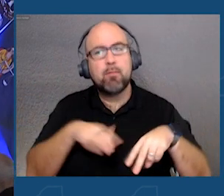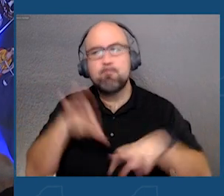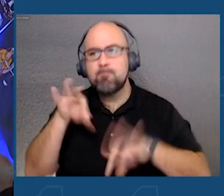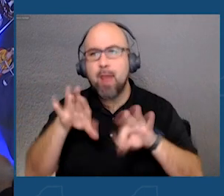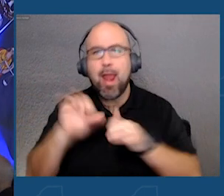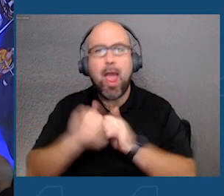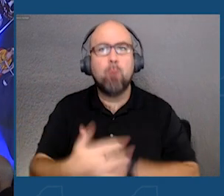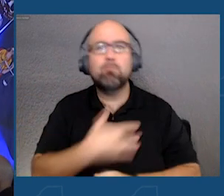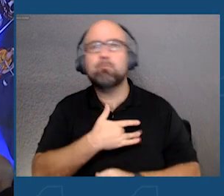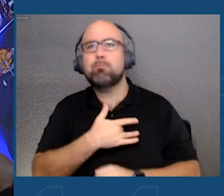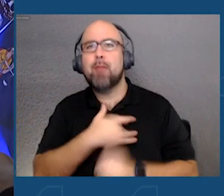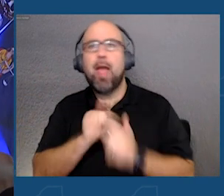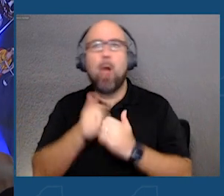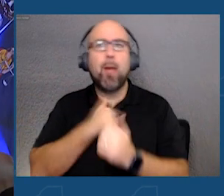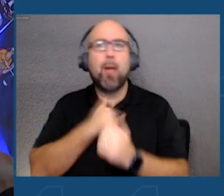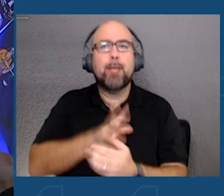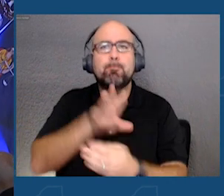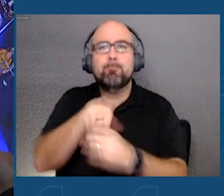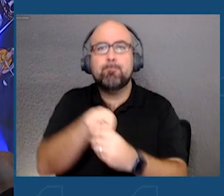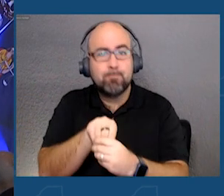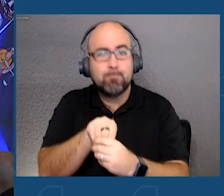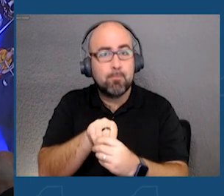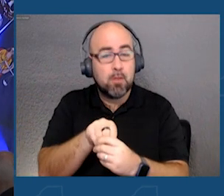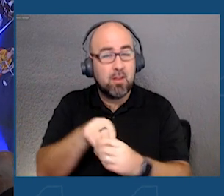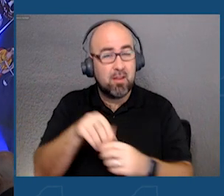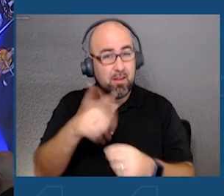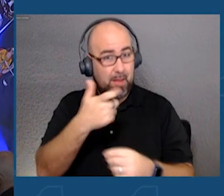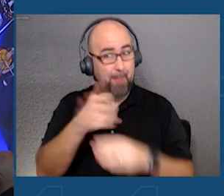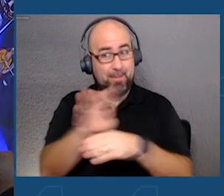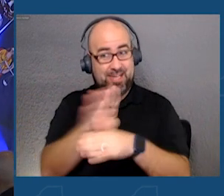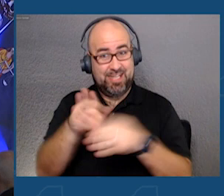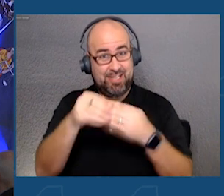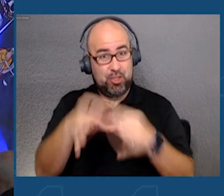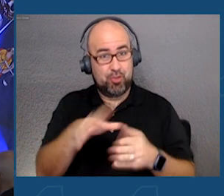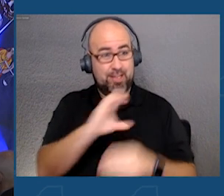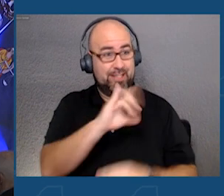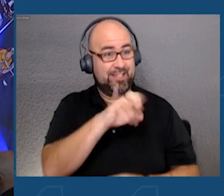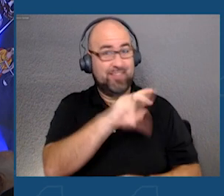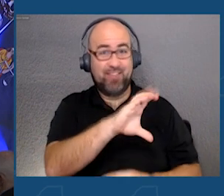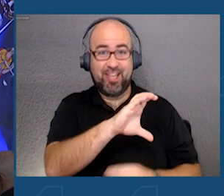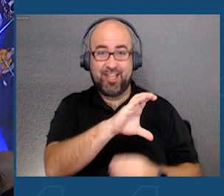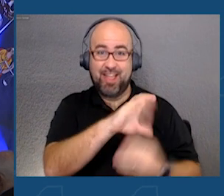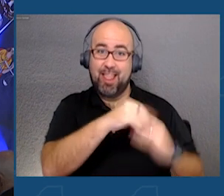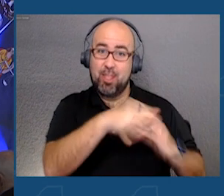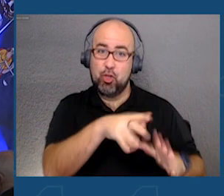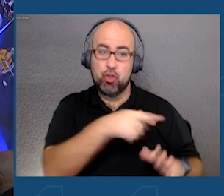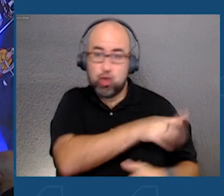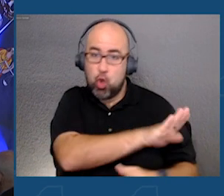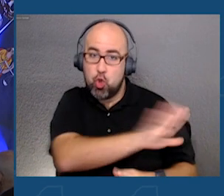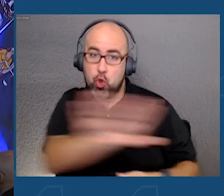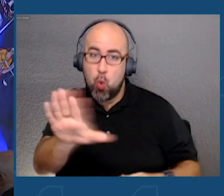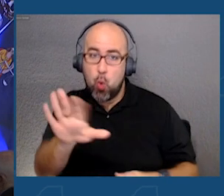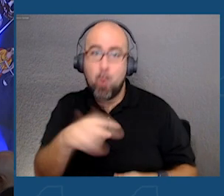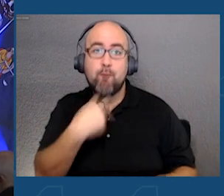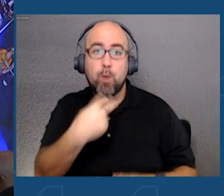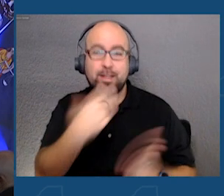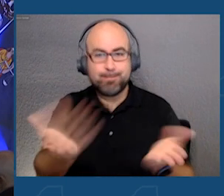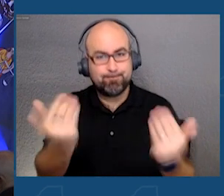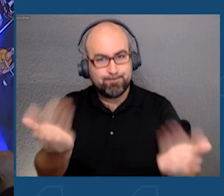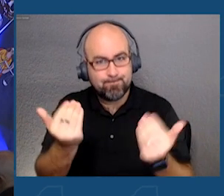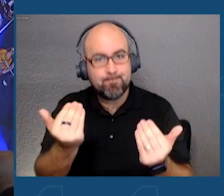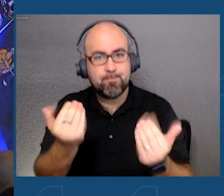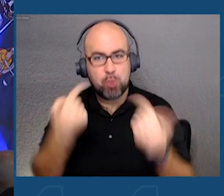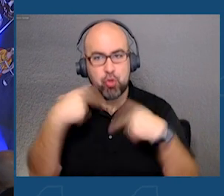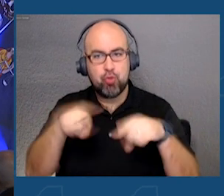us, and then as business leaders, as civic leaders, to make your voices heard over the coming sessions, to make sure